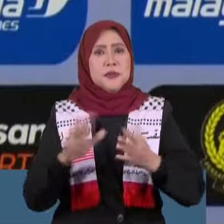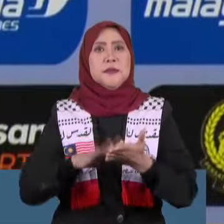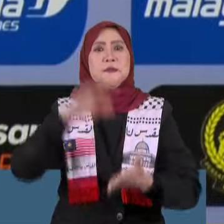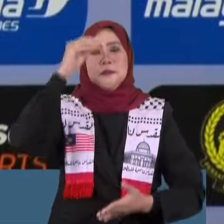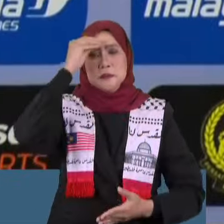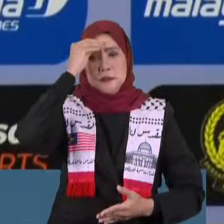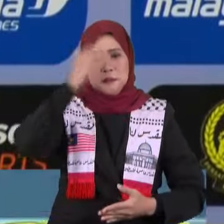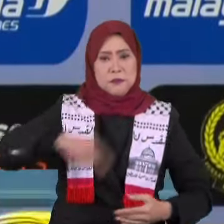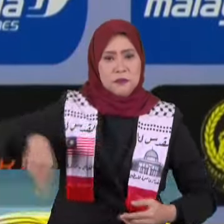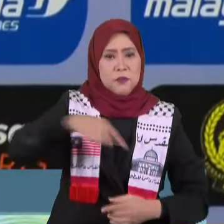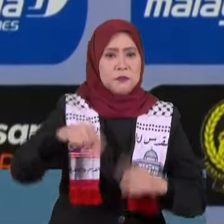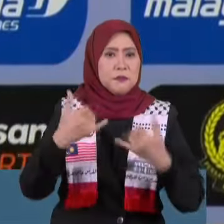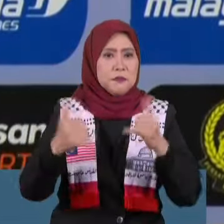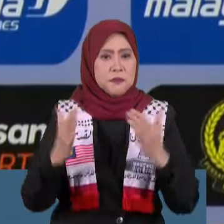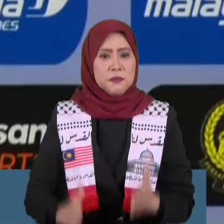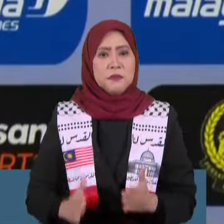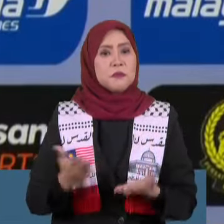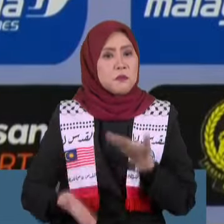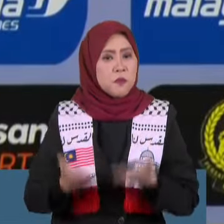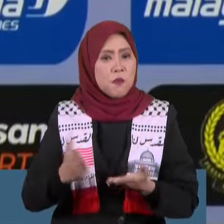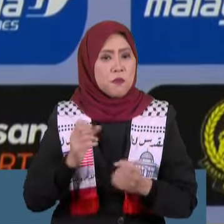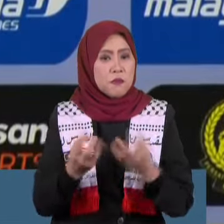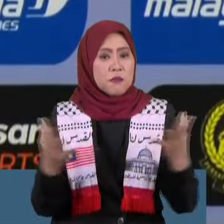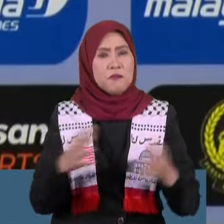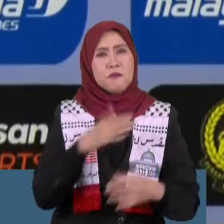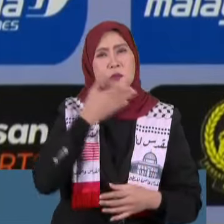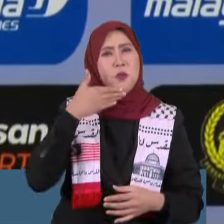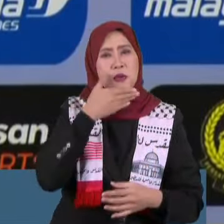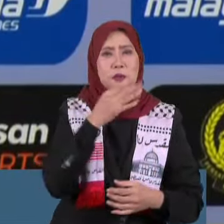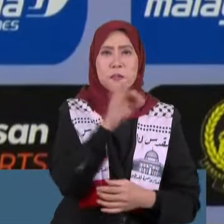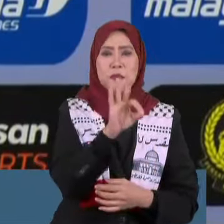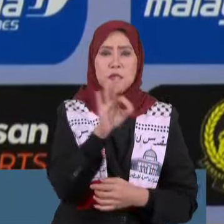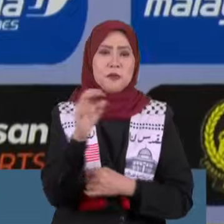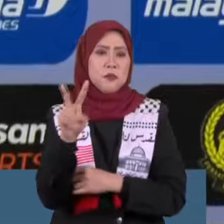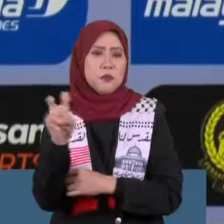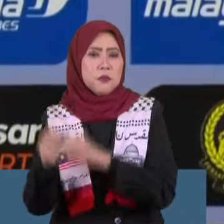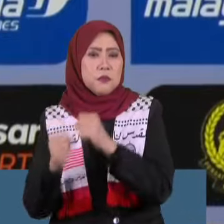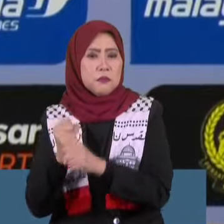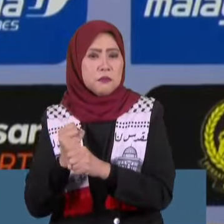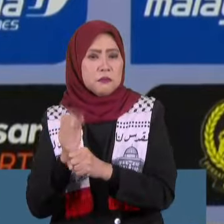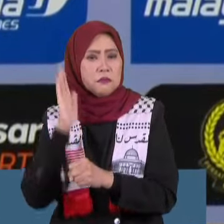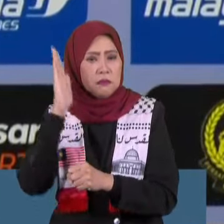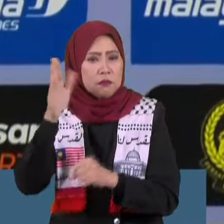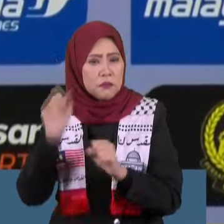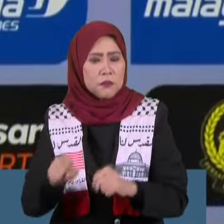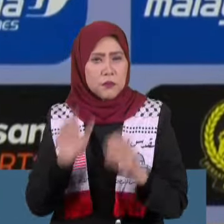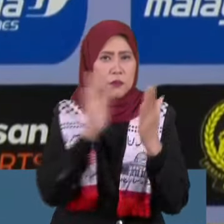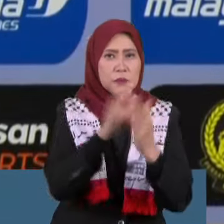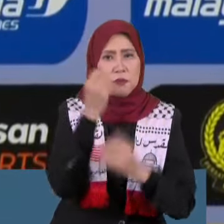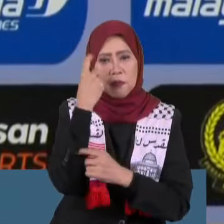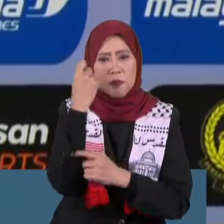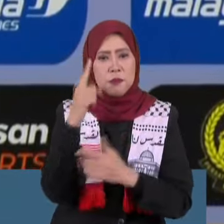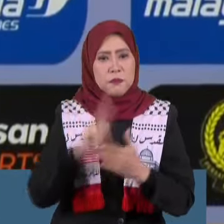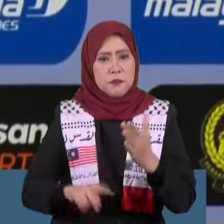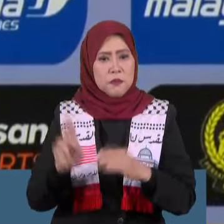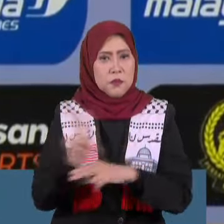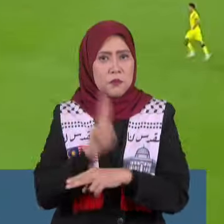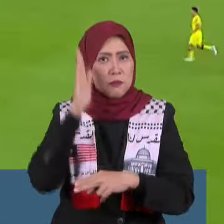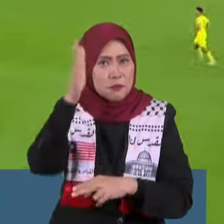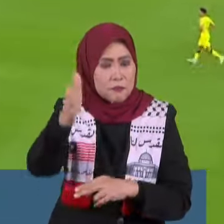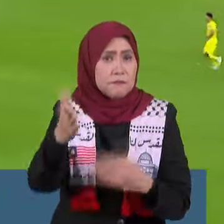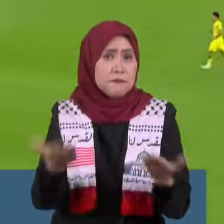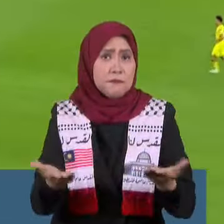19 and 20-year-old players in the changing room right now crying. And they need to cry. And they need to feel it. Because if they don't understand it, it's not going to be of any use to them.